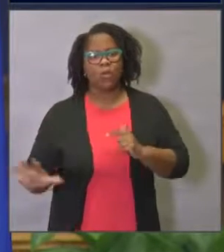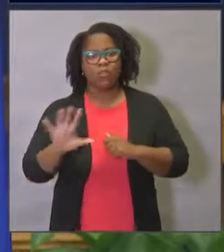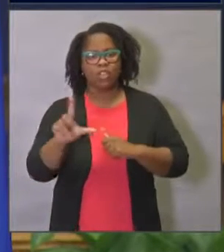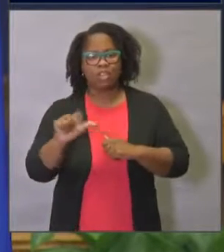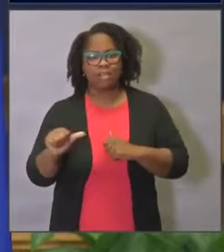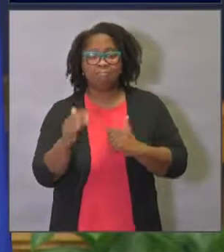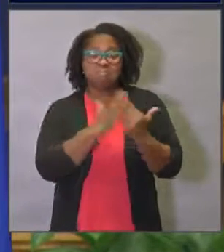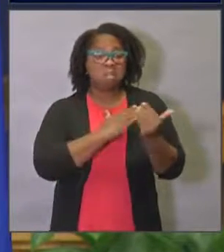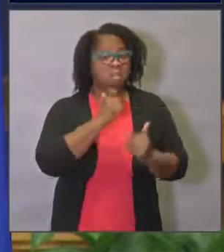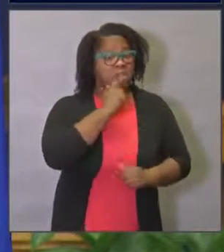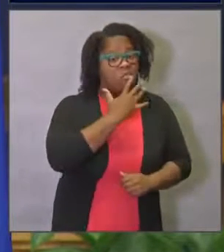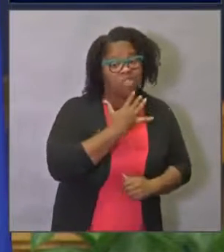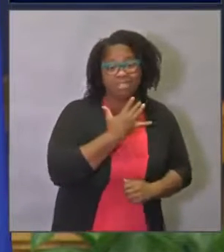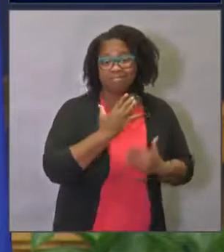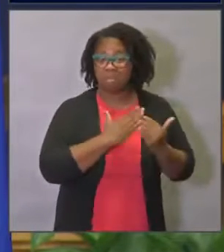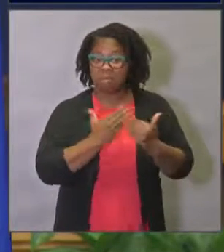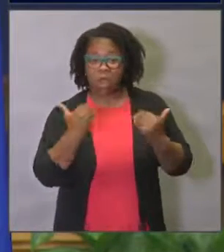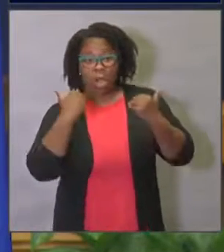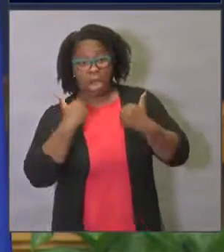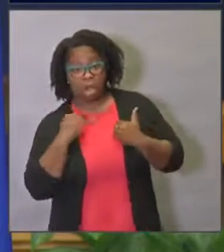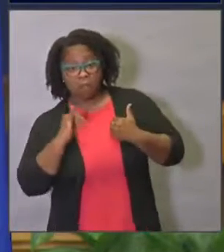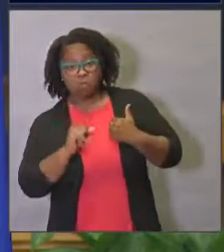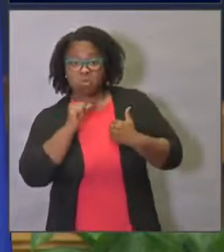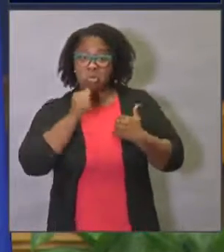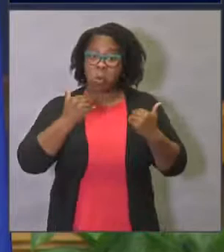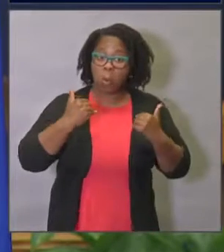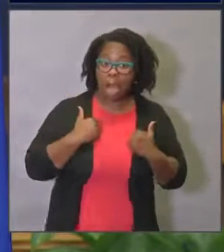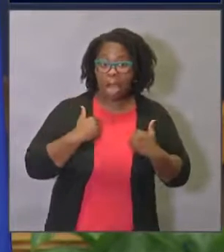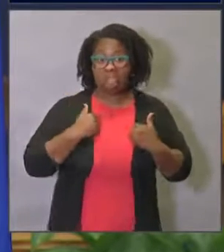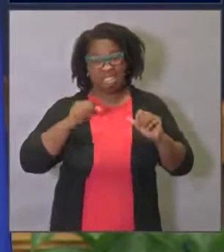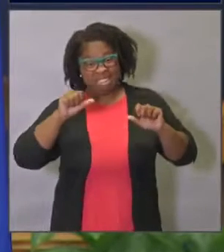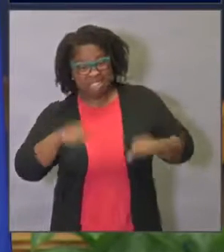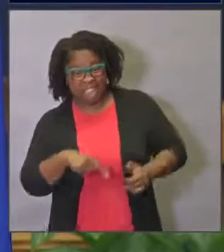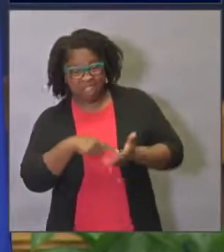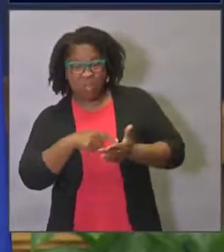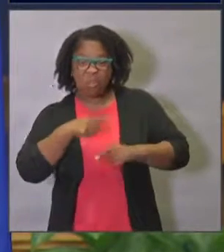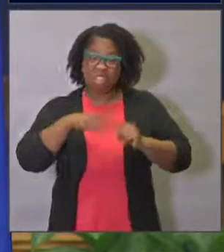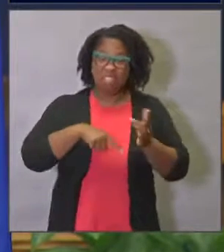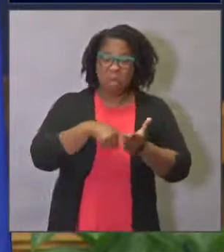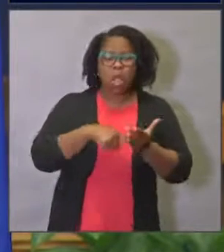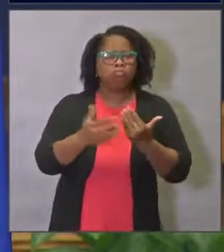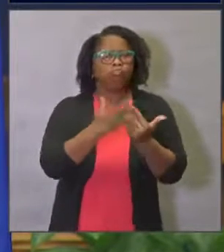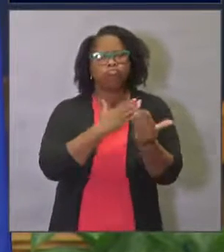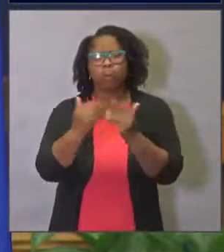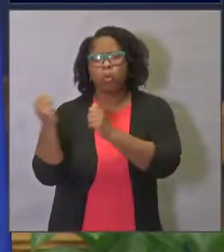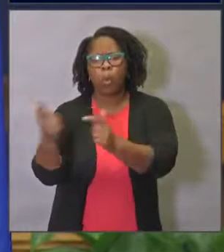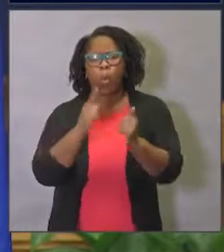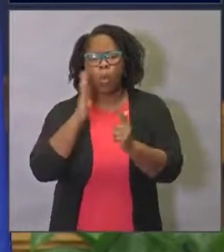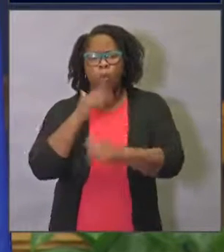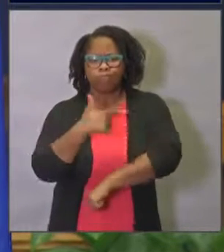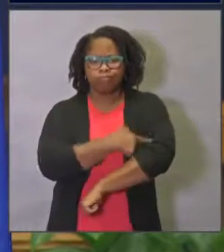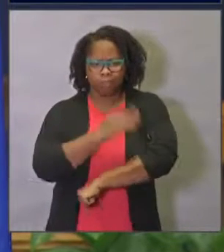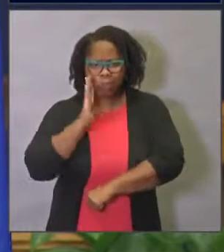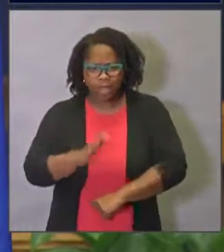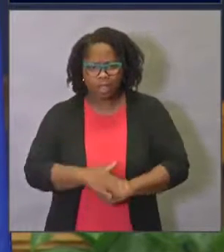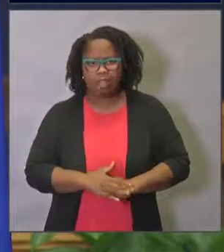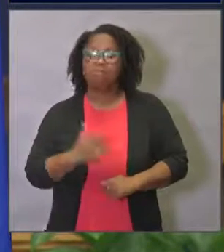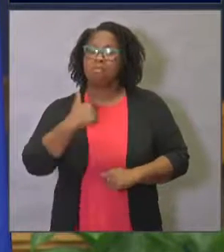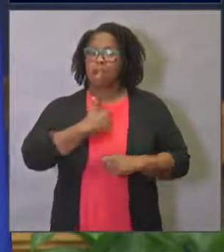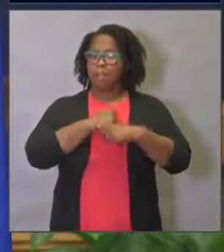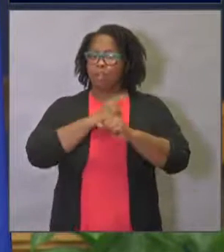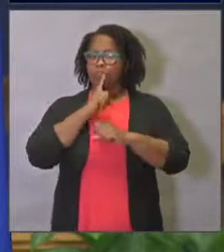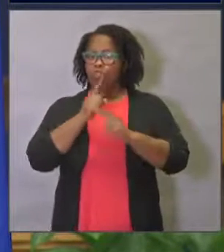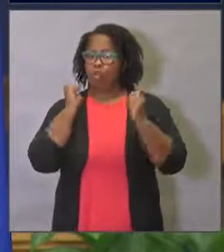insurance status, or ability to pay. And I'm committed to making sure that everyone who wants a vaccine will have access to one.